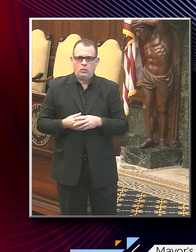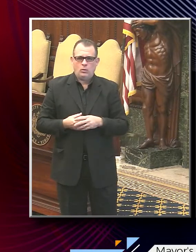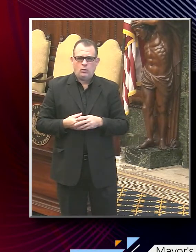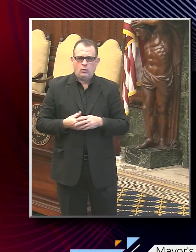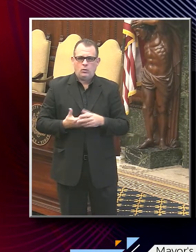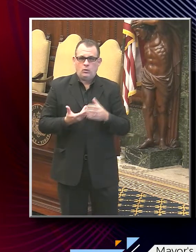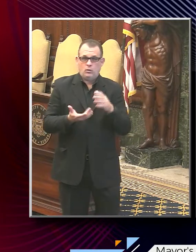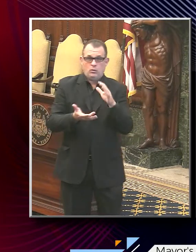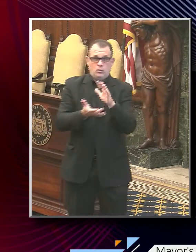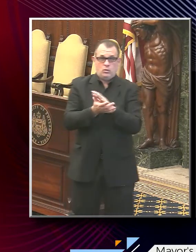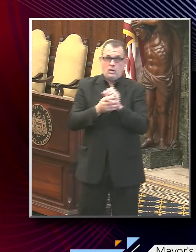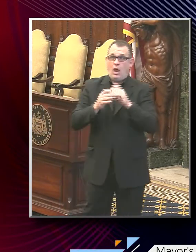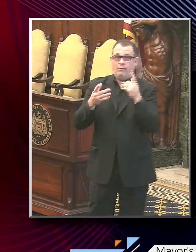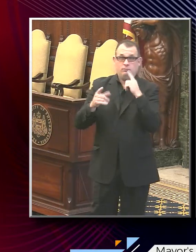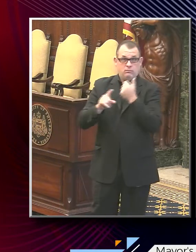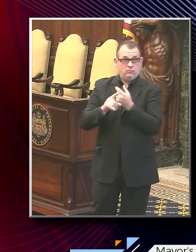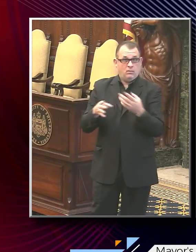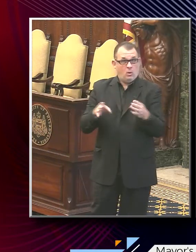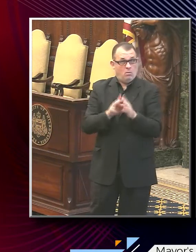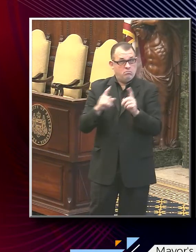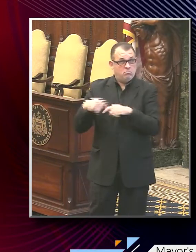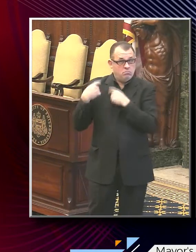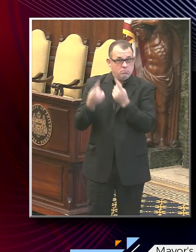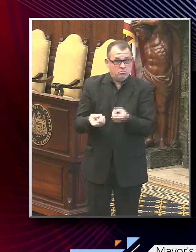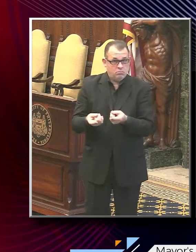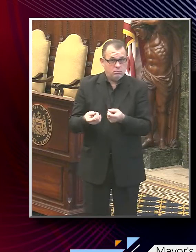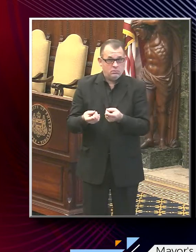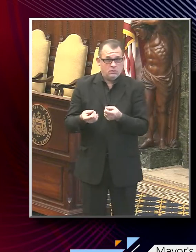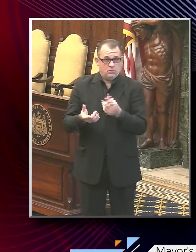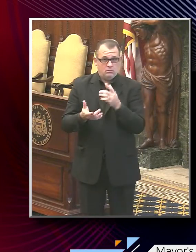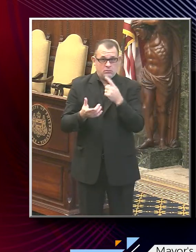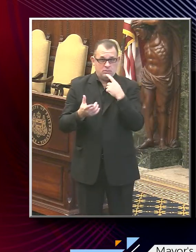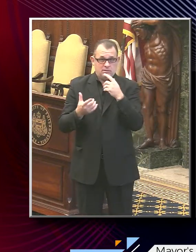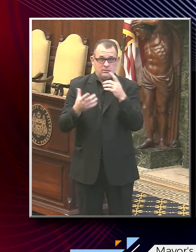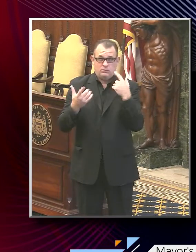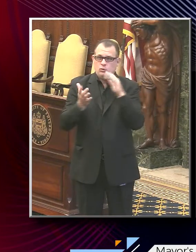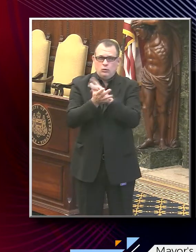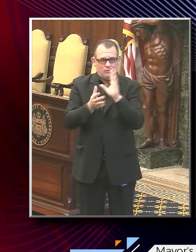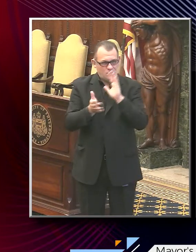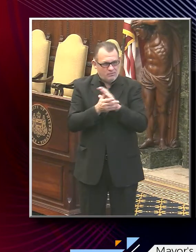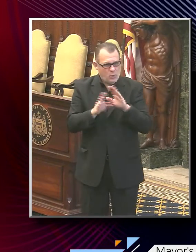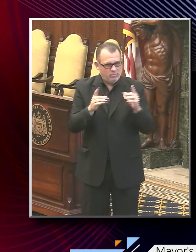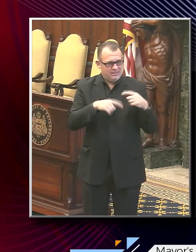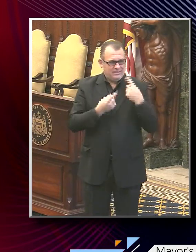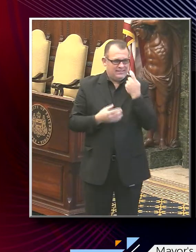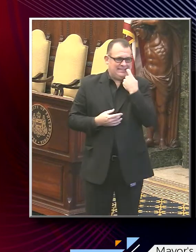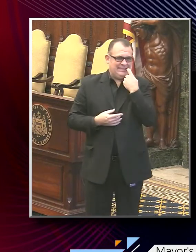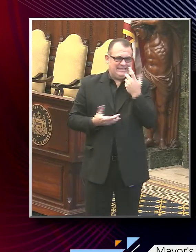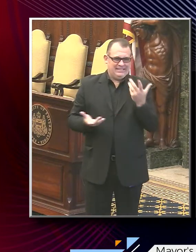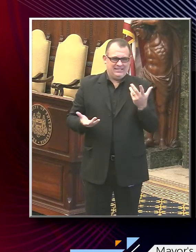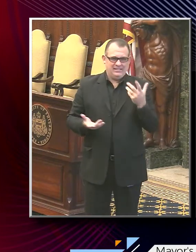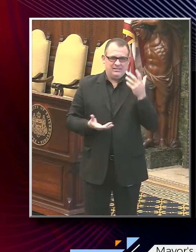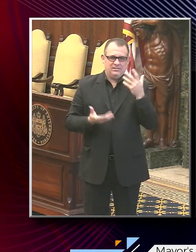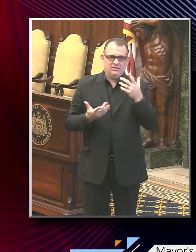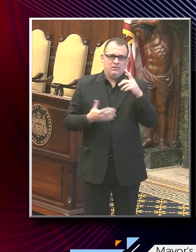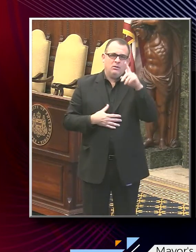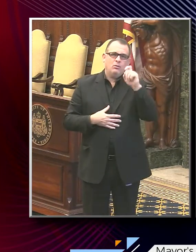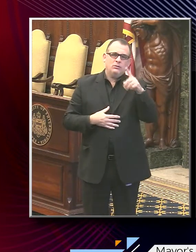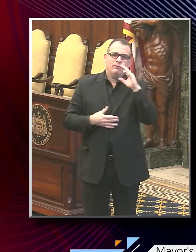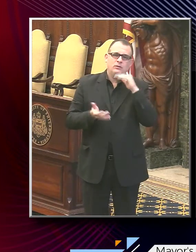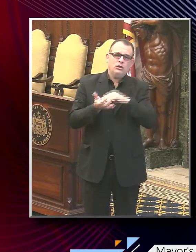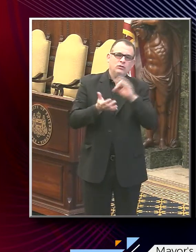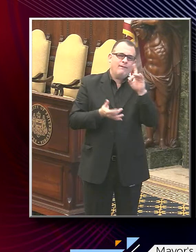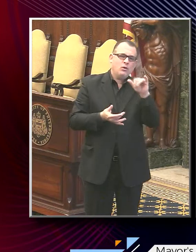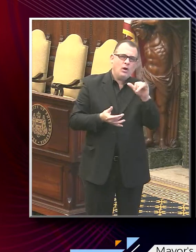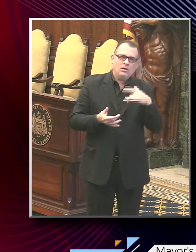long time and there were restaurants open at least until the latest round of shutdown. I mean, maybe this is a question for Dr. Farley then, but could you just give a